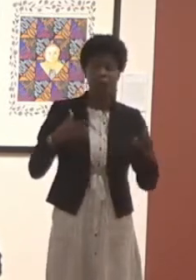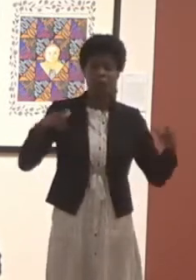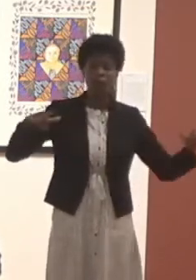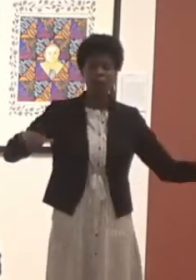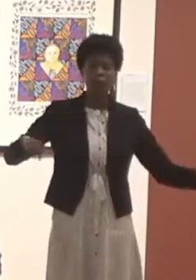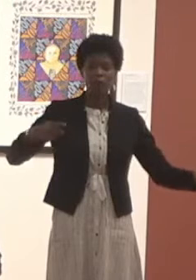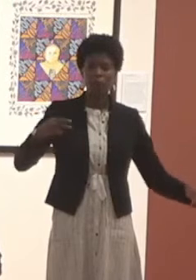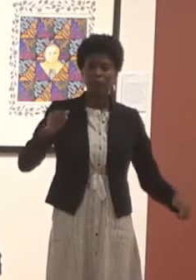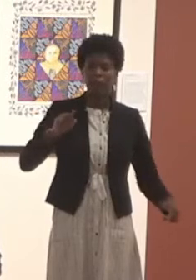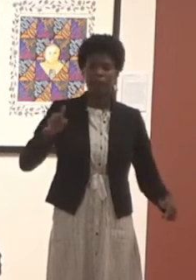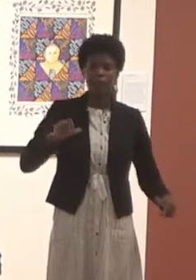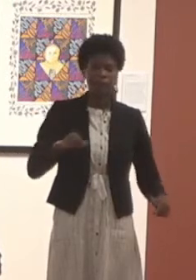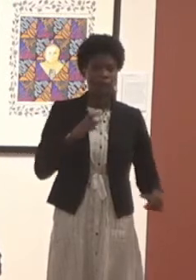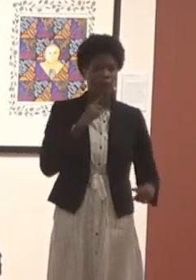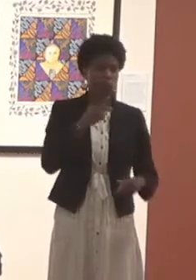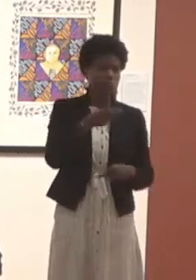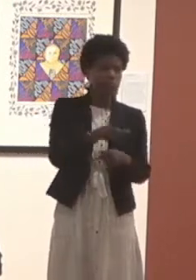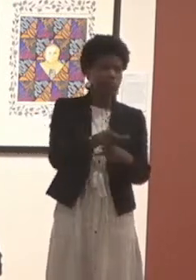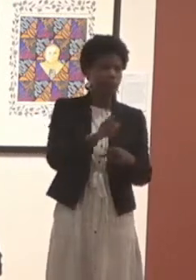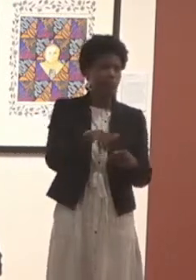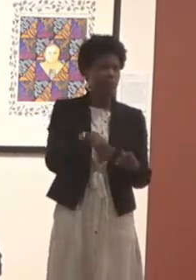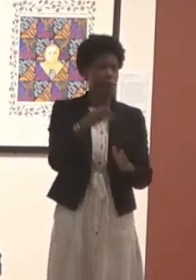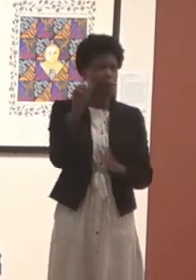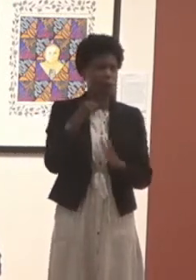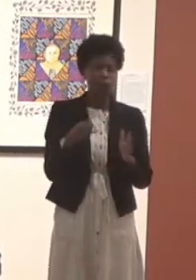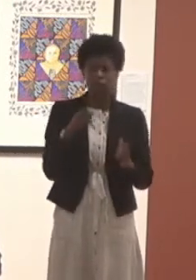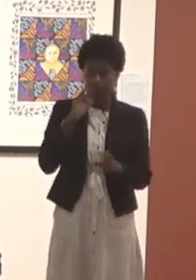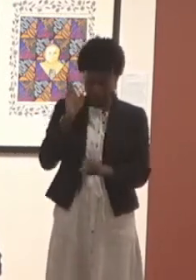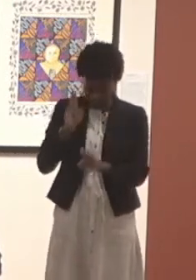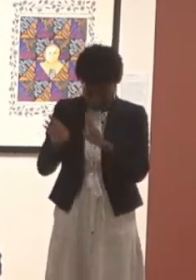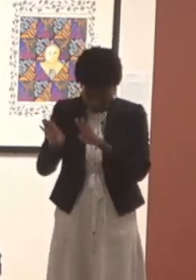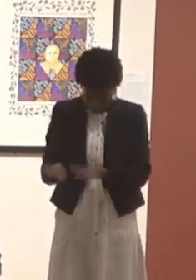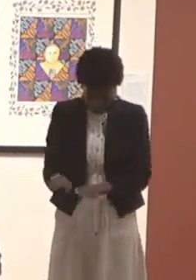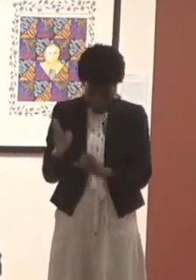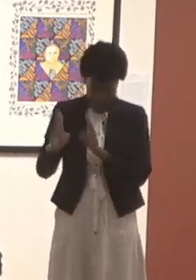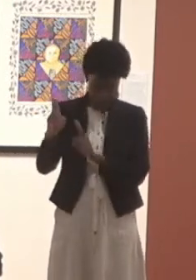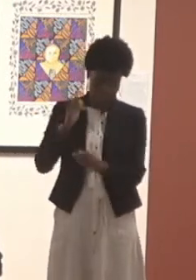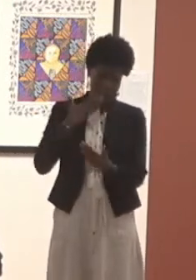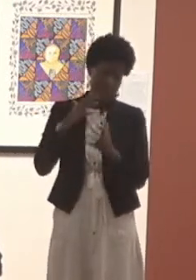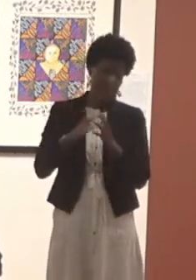that sculpture. So we're going to be honored by that. So this is great for Mel.